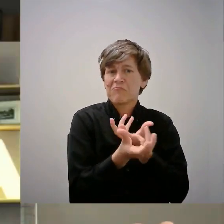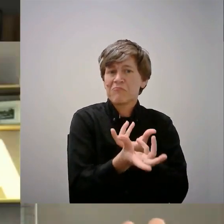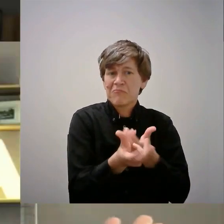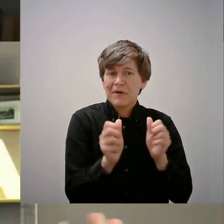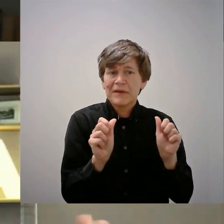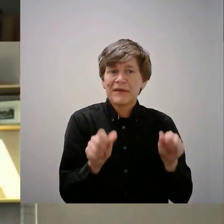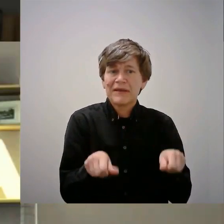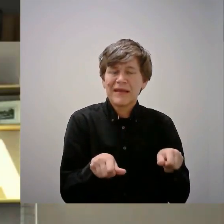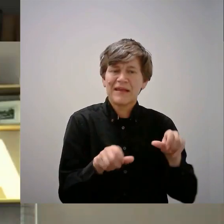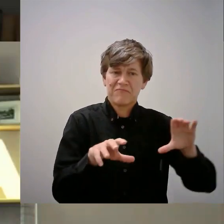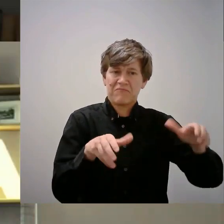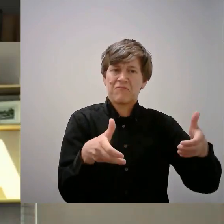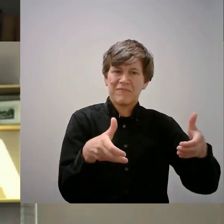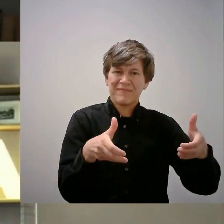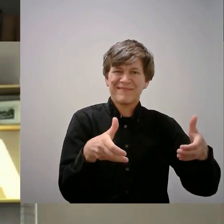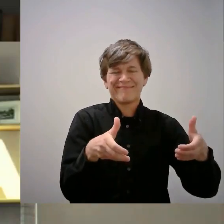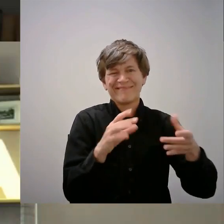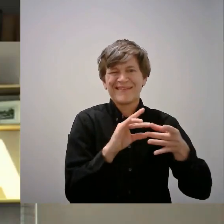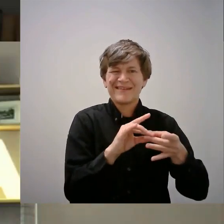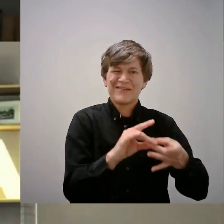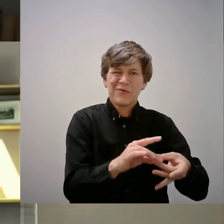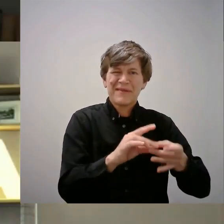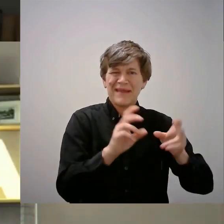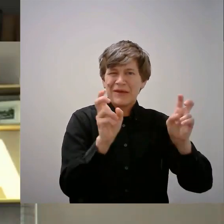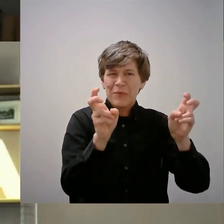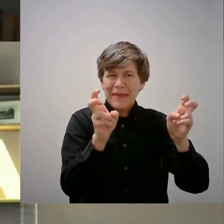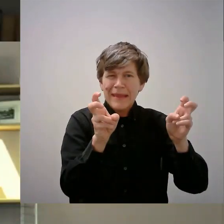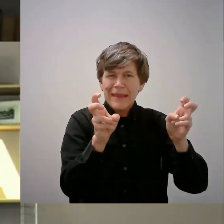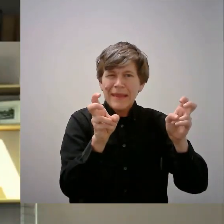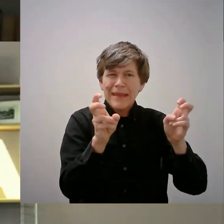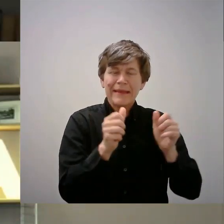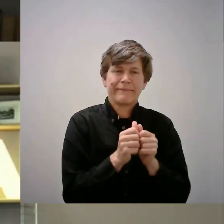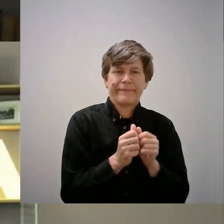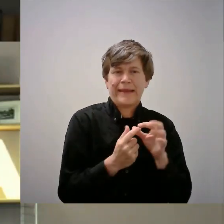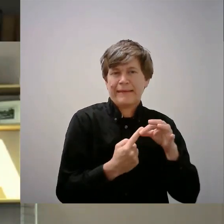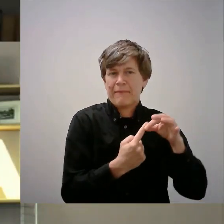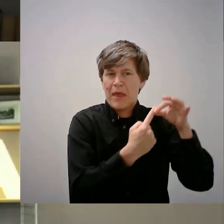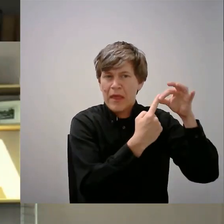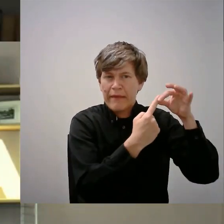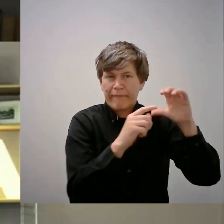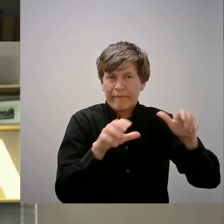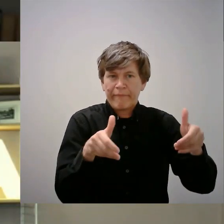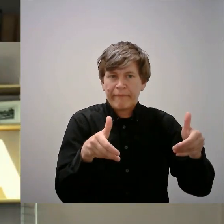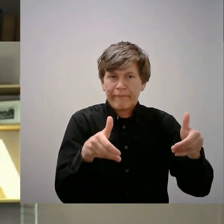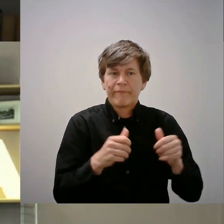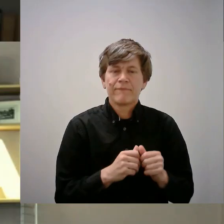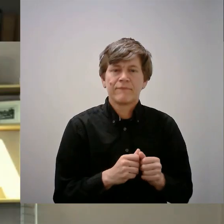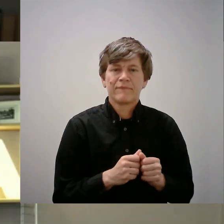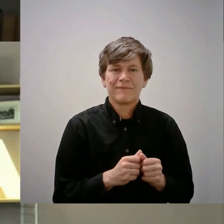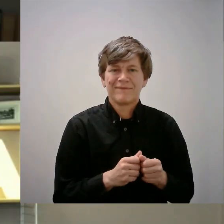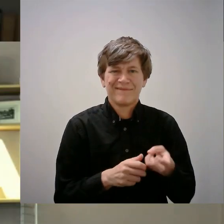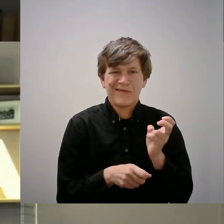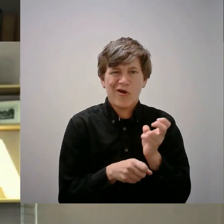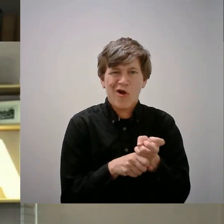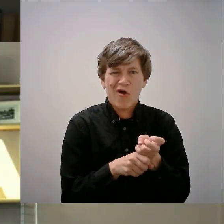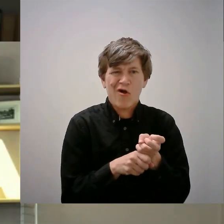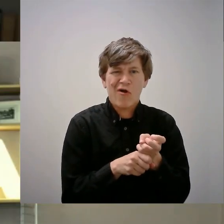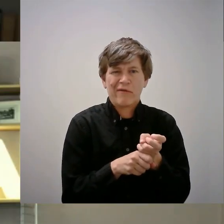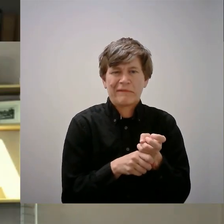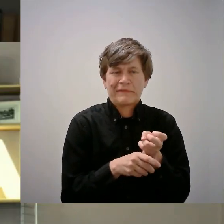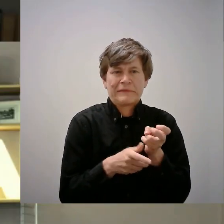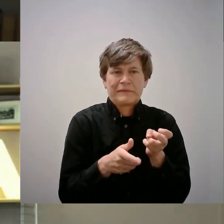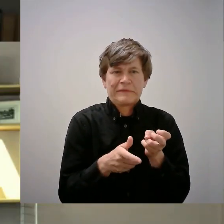These are very themey kinds of typefaces you want to pick. And it's hard to put them into